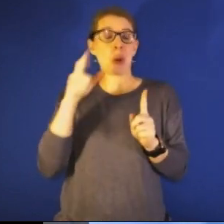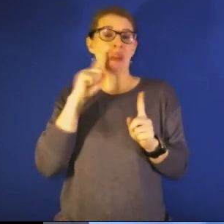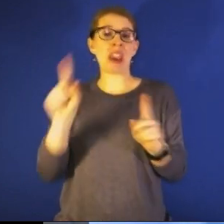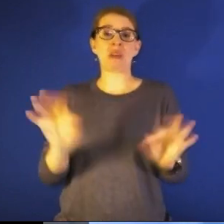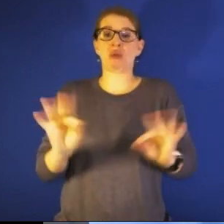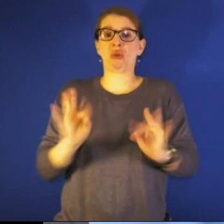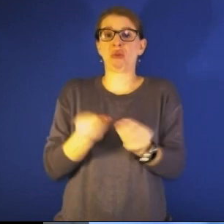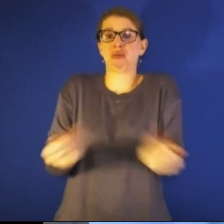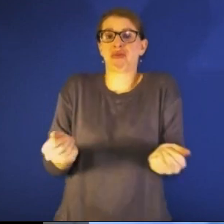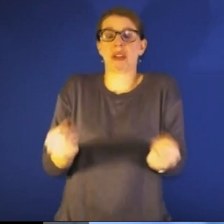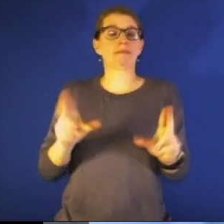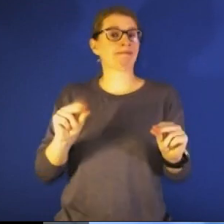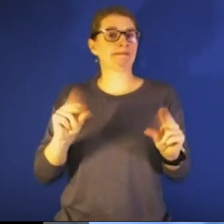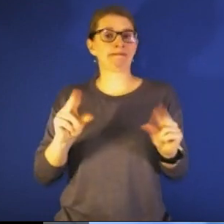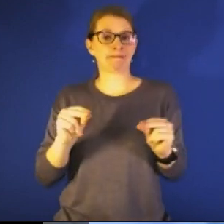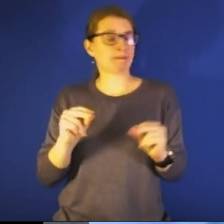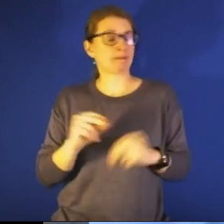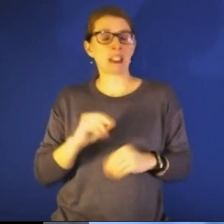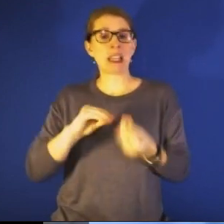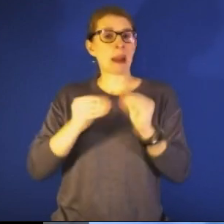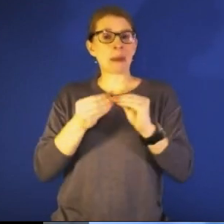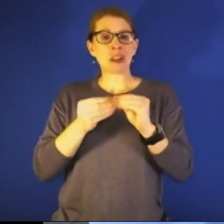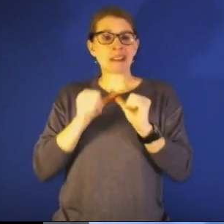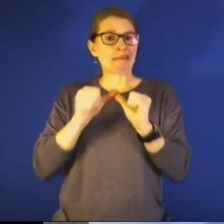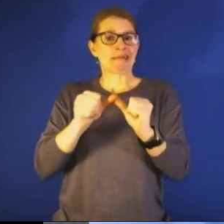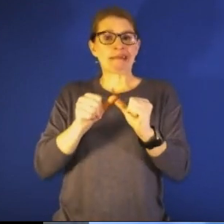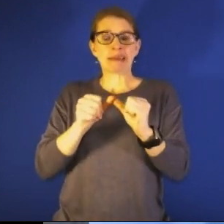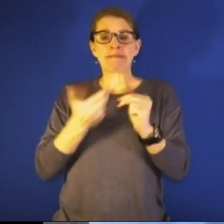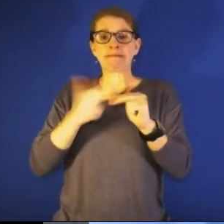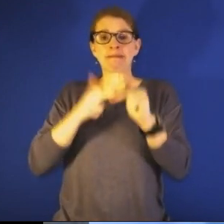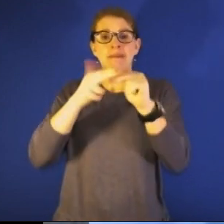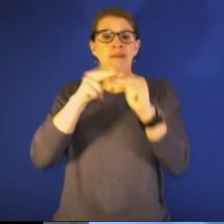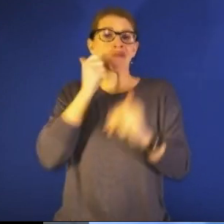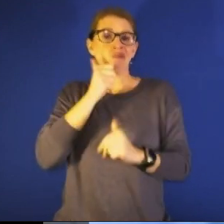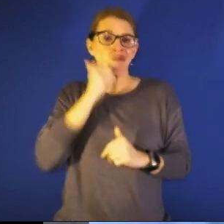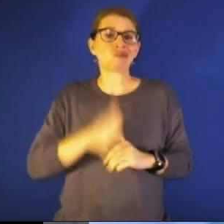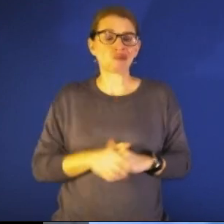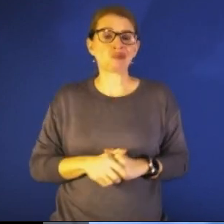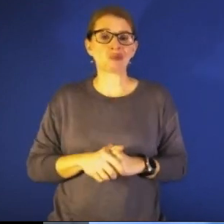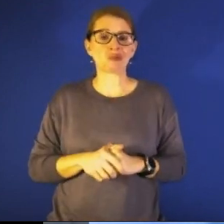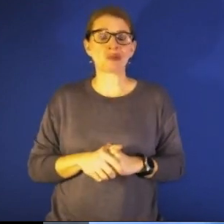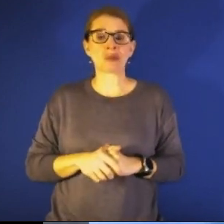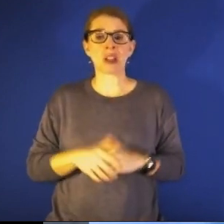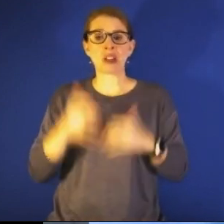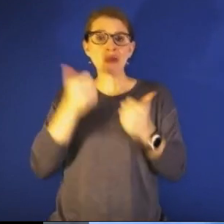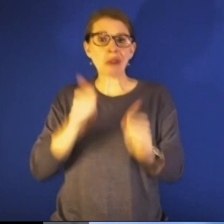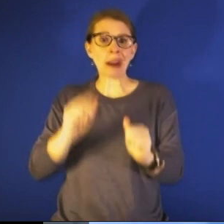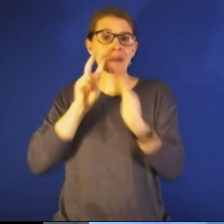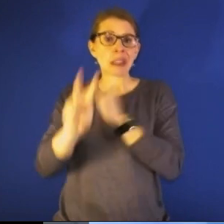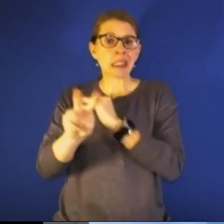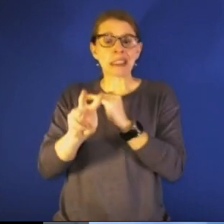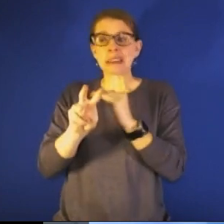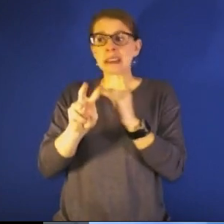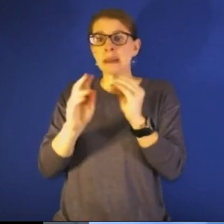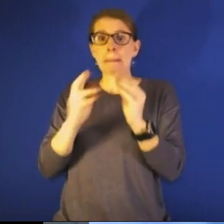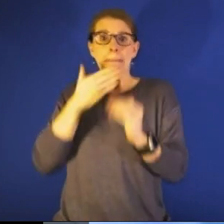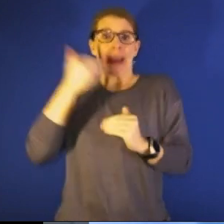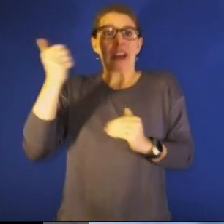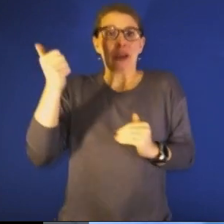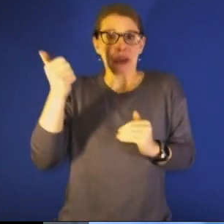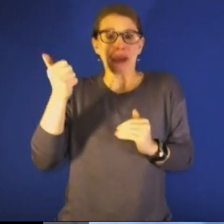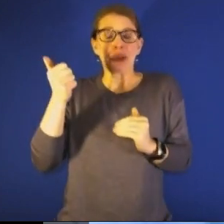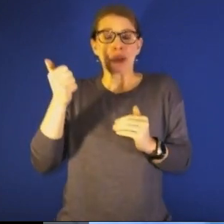we continue to watch these numbers each day and try to hone in on better predictive skills, to try